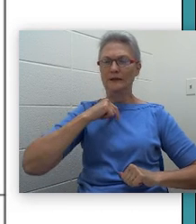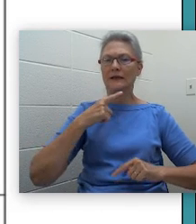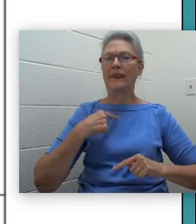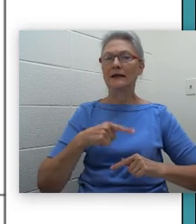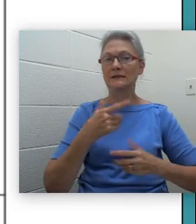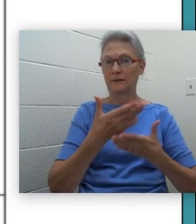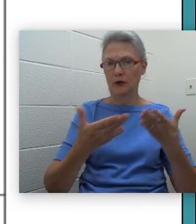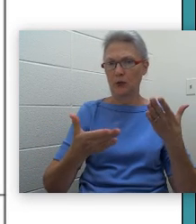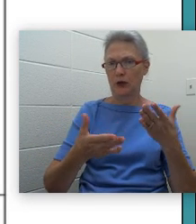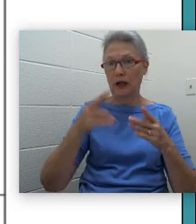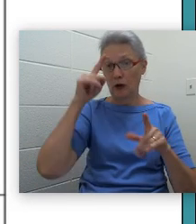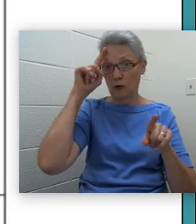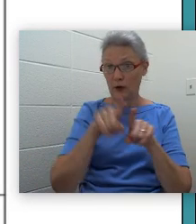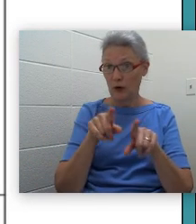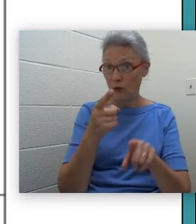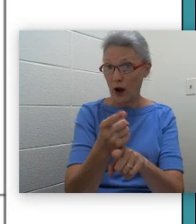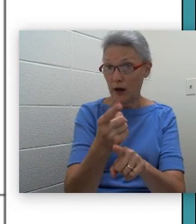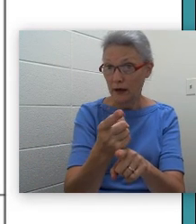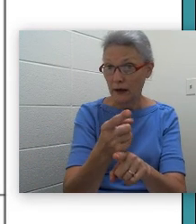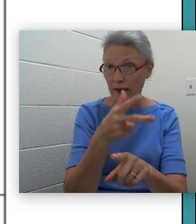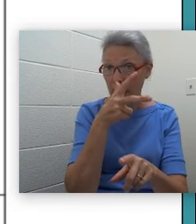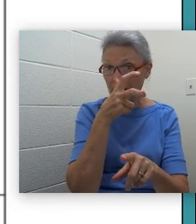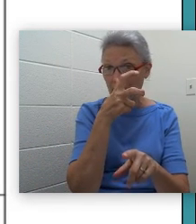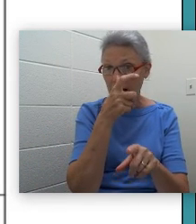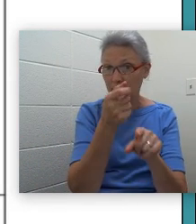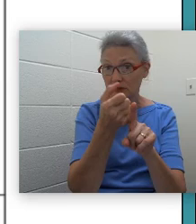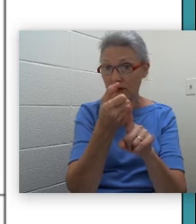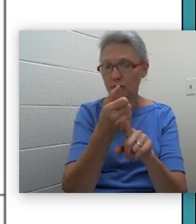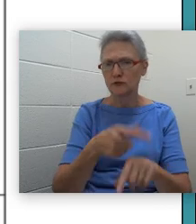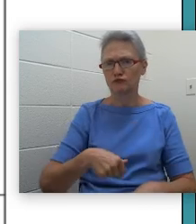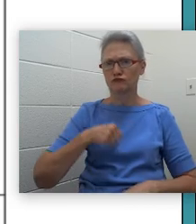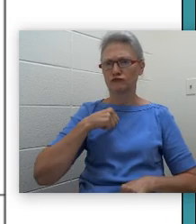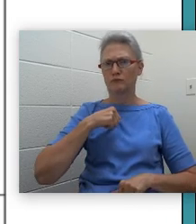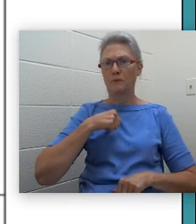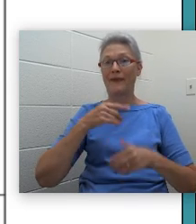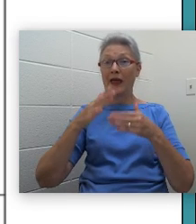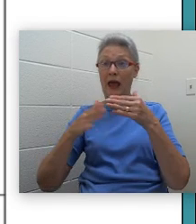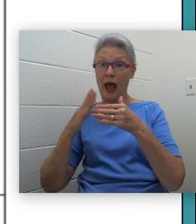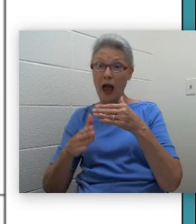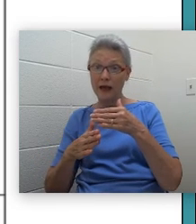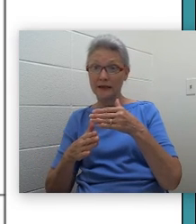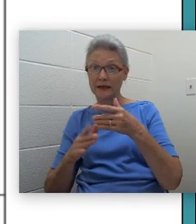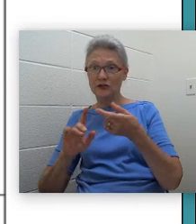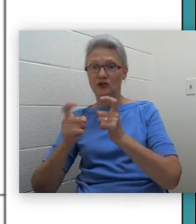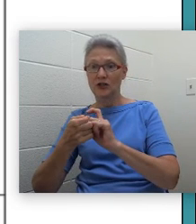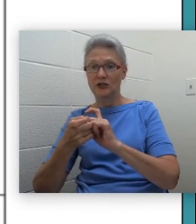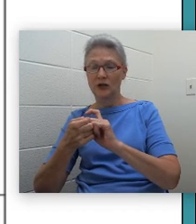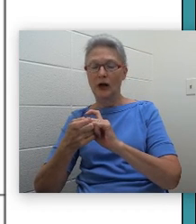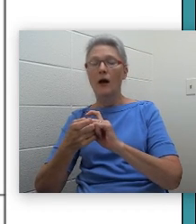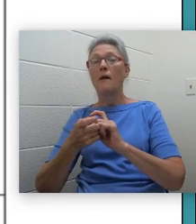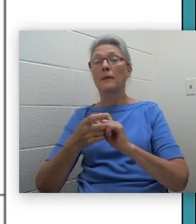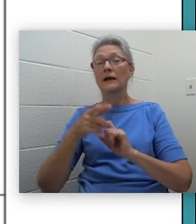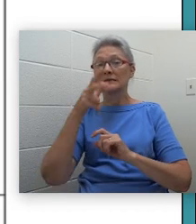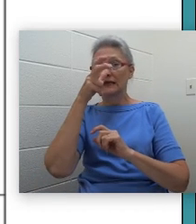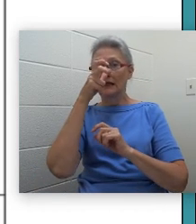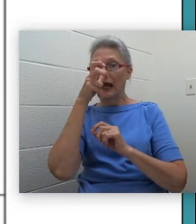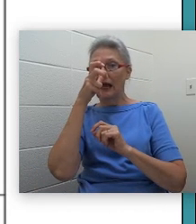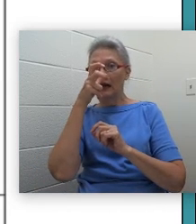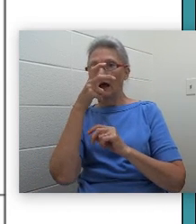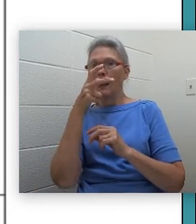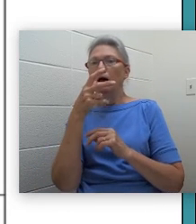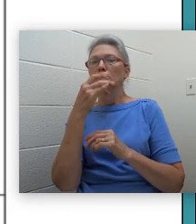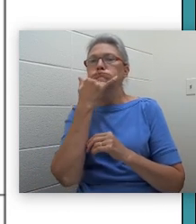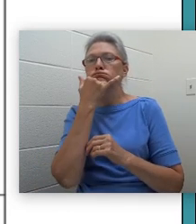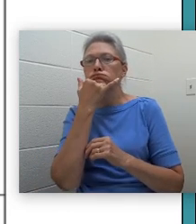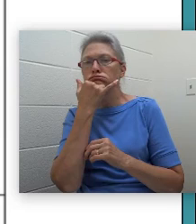trait I think we can all agree on. However, the ending took a twist because he does end up in trouble.